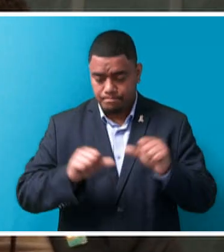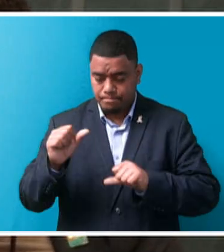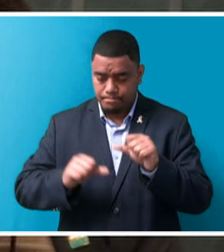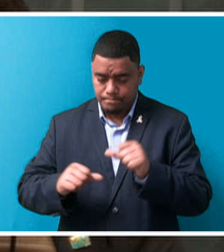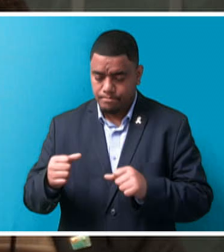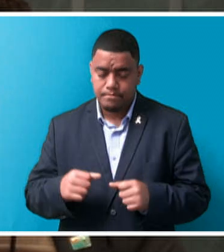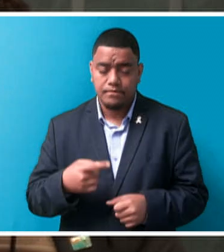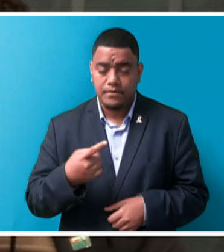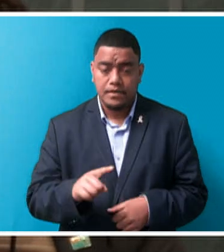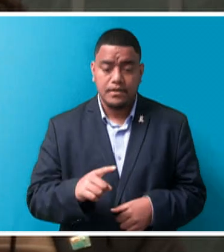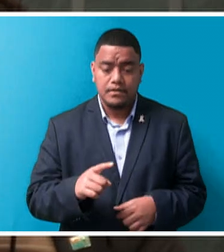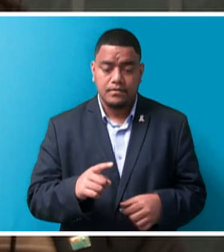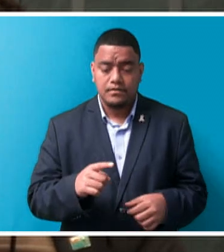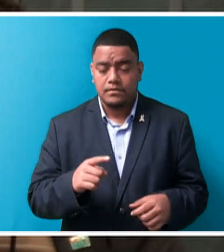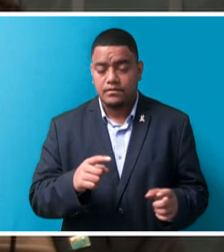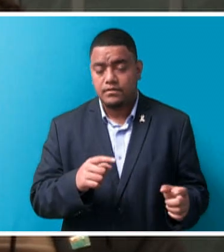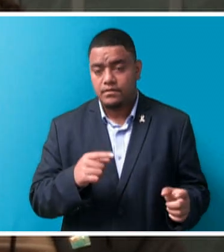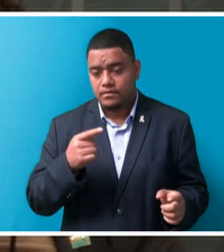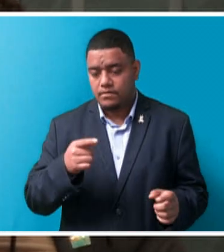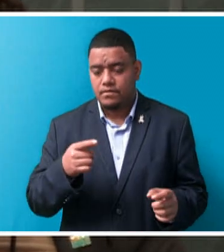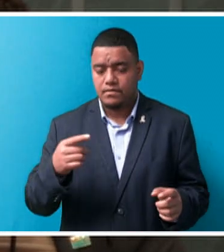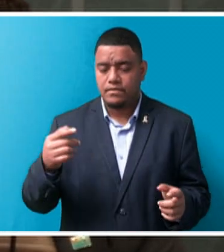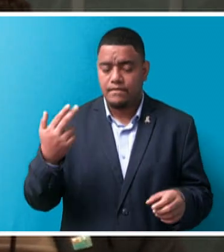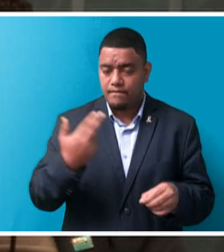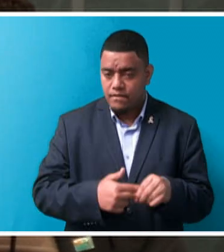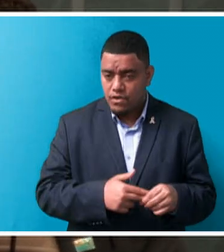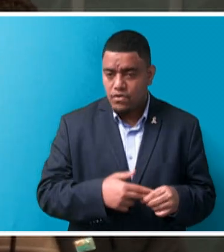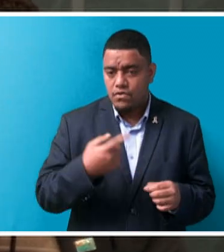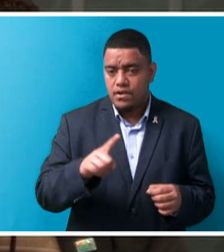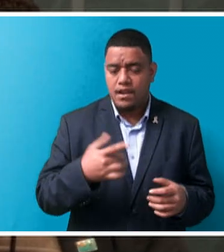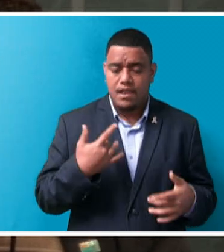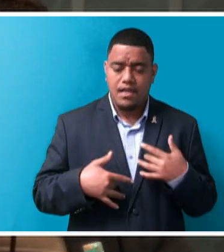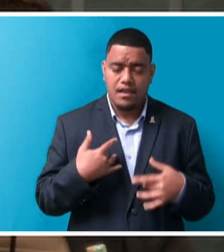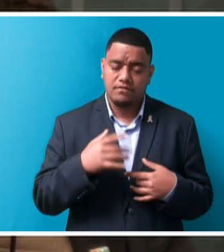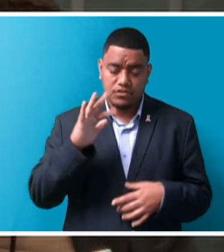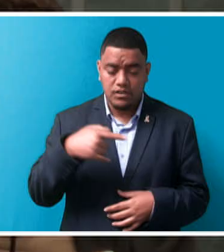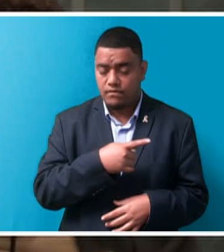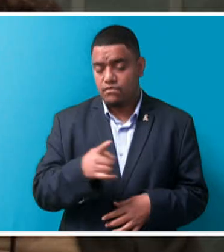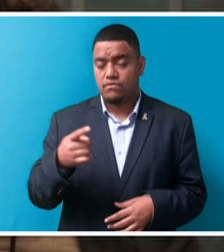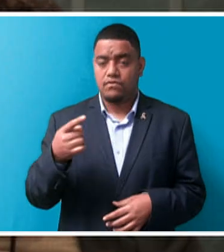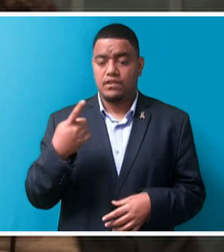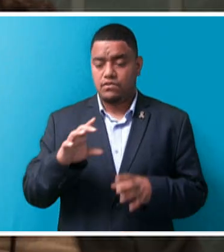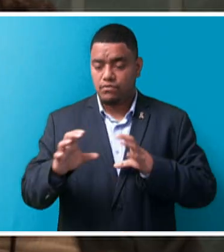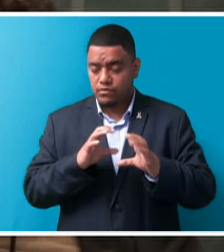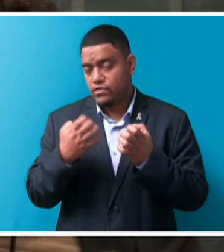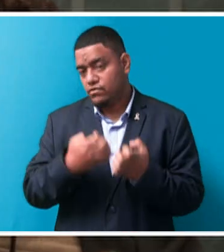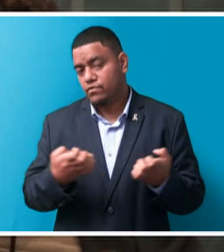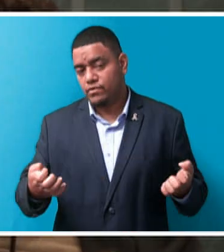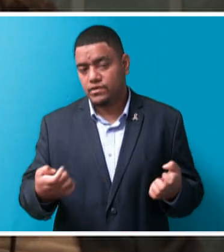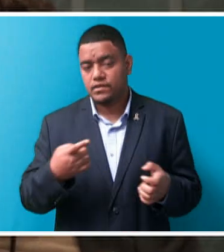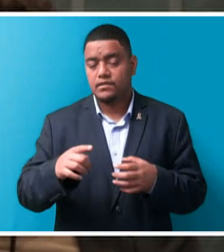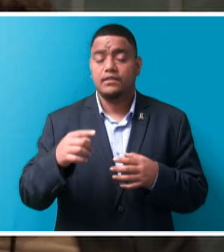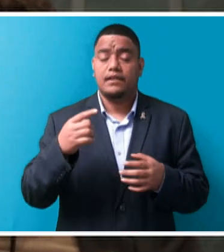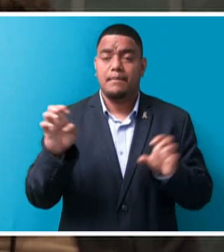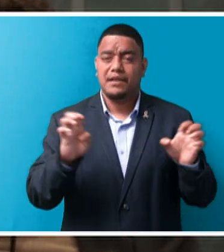qualified skipper and crew, sufficient fuel reserves, life jackets for all passengers, communication equipment, emergency